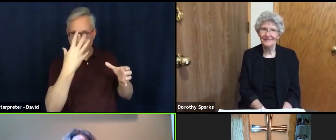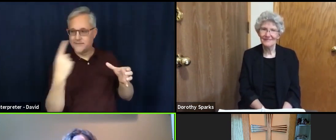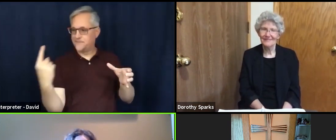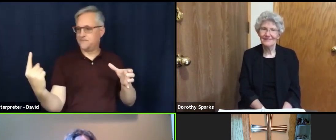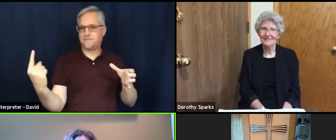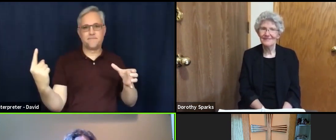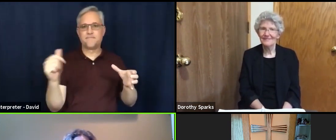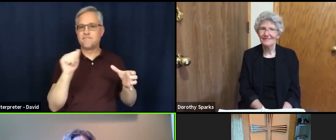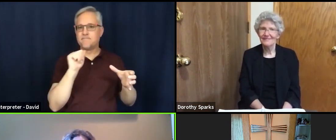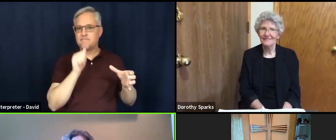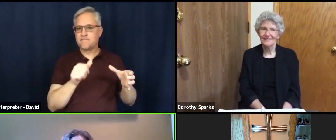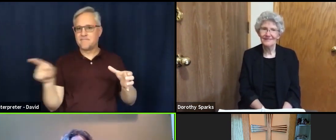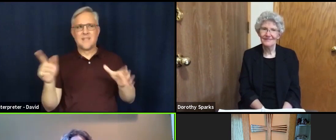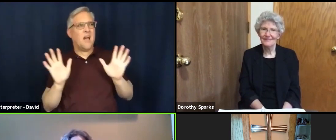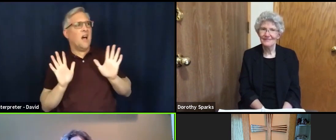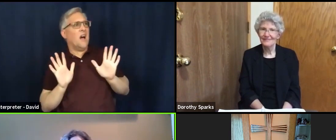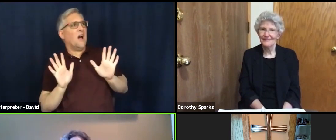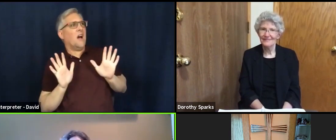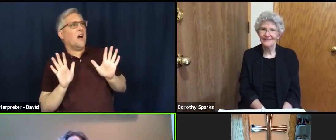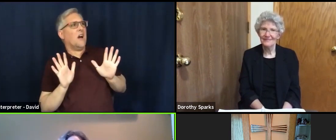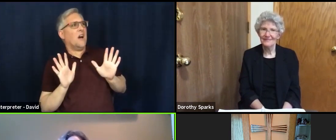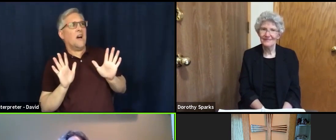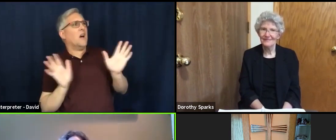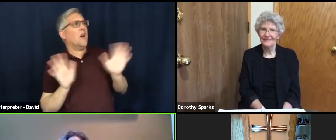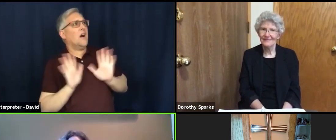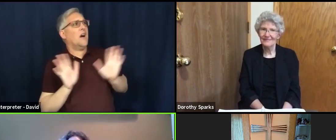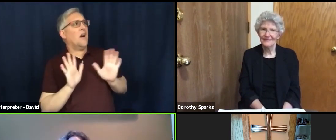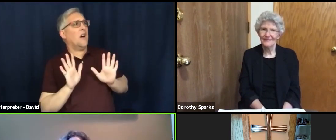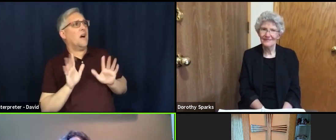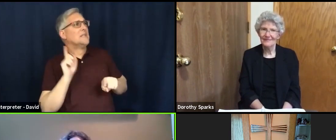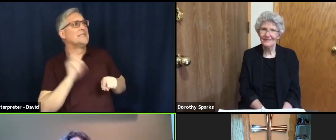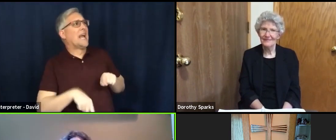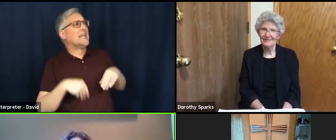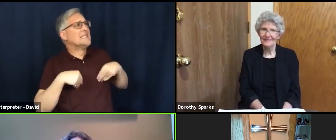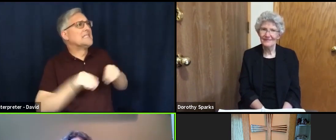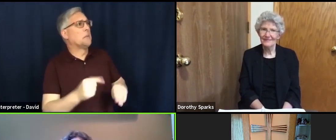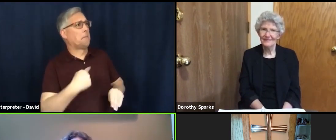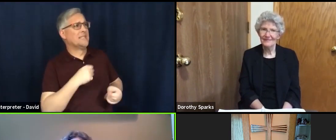So she said, I don't want to be auctioned as a slave.